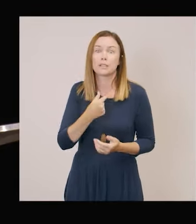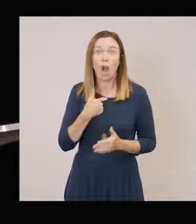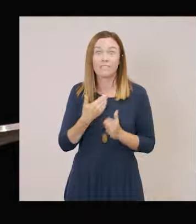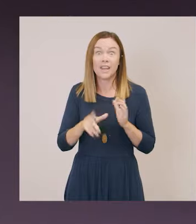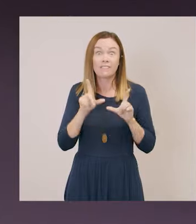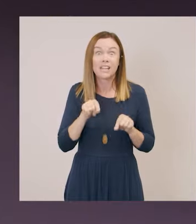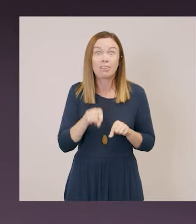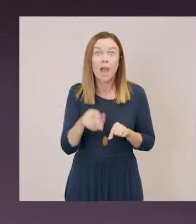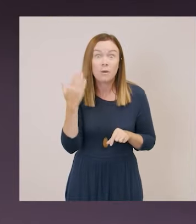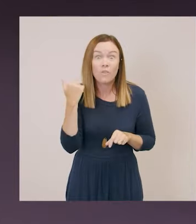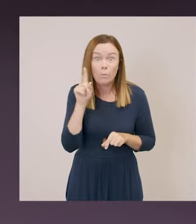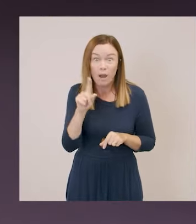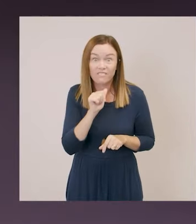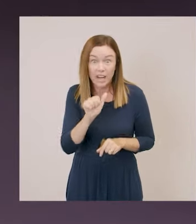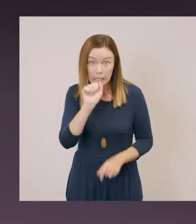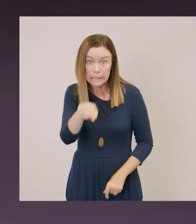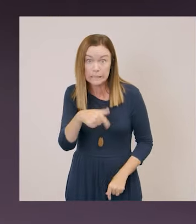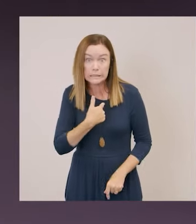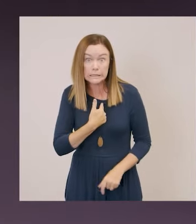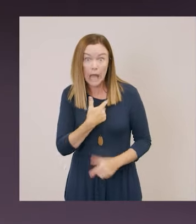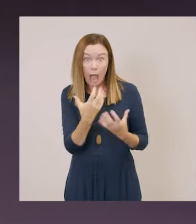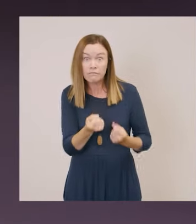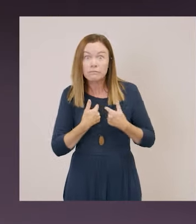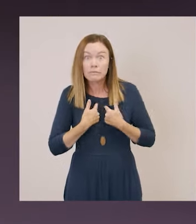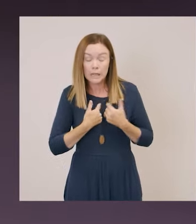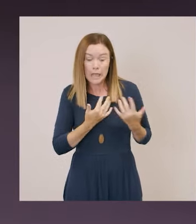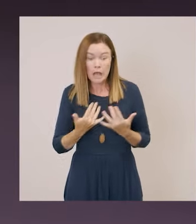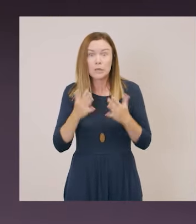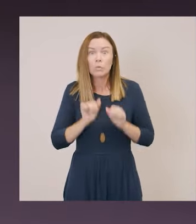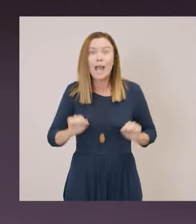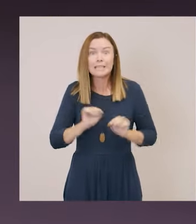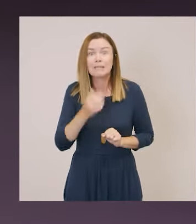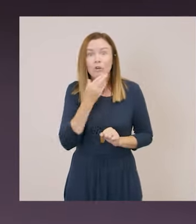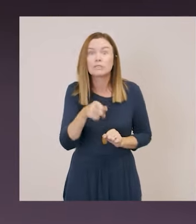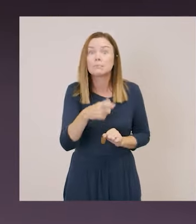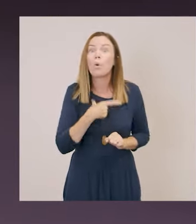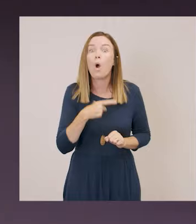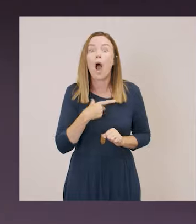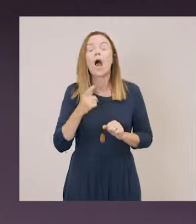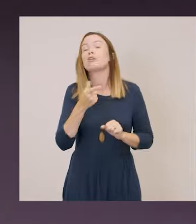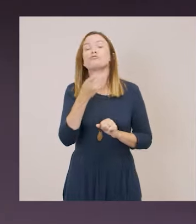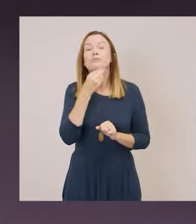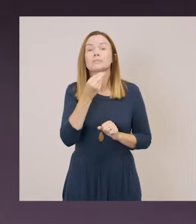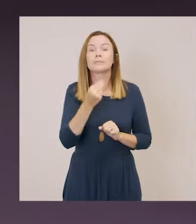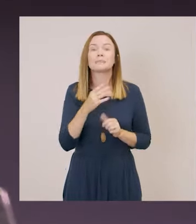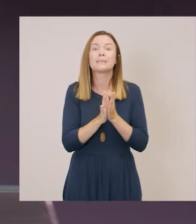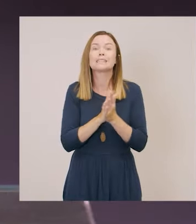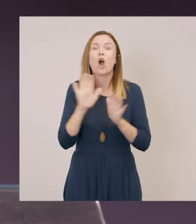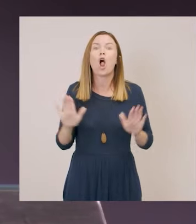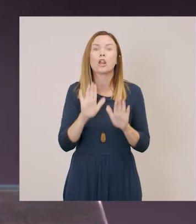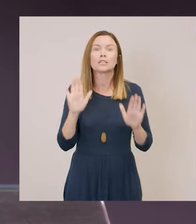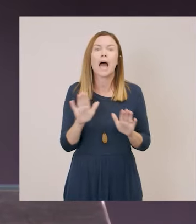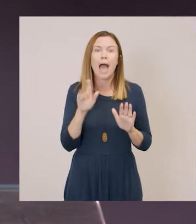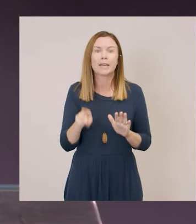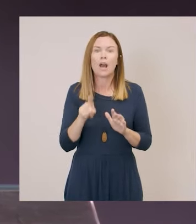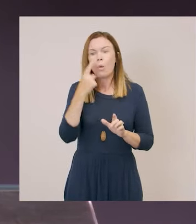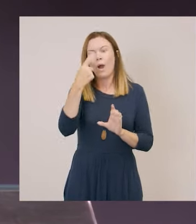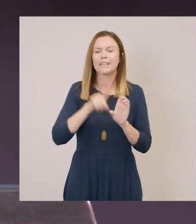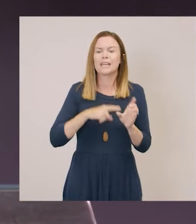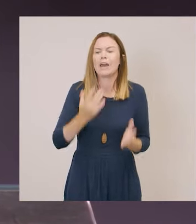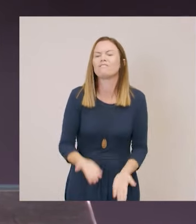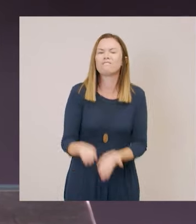I've never done that before, but funnily enough, I am, because Christmas represents holidays and being able to put another year behind you, and I'm kind of